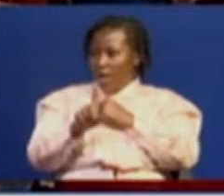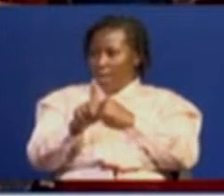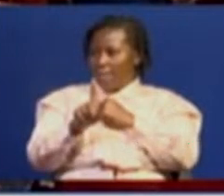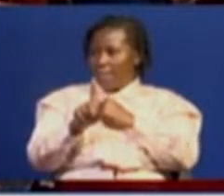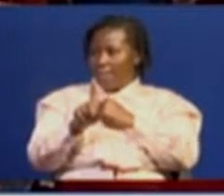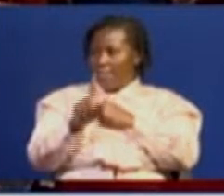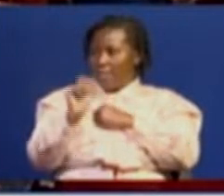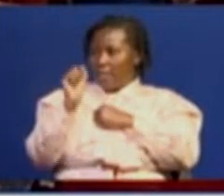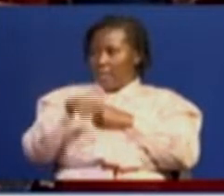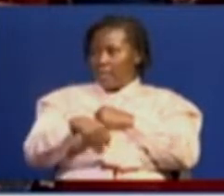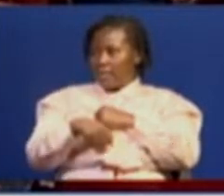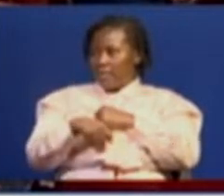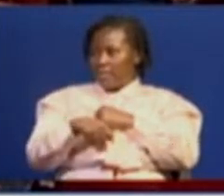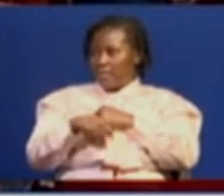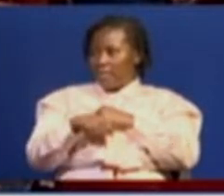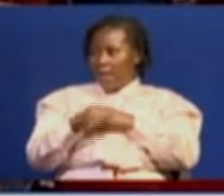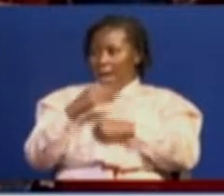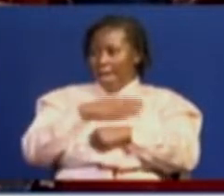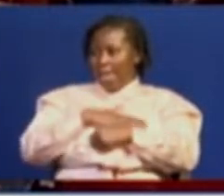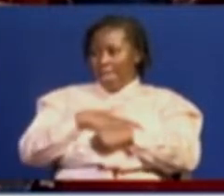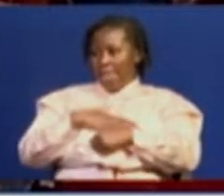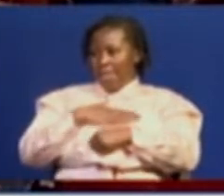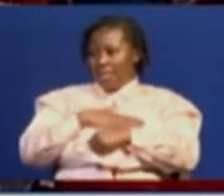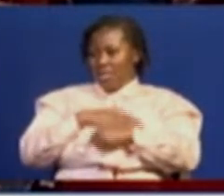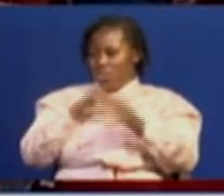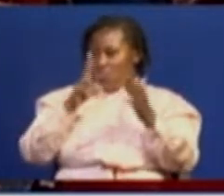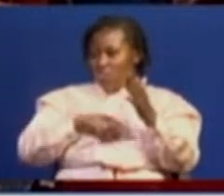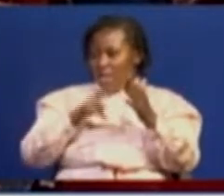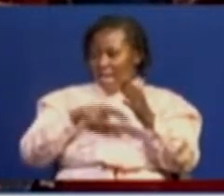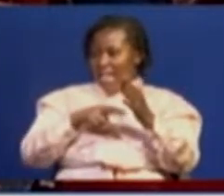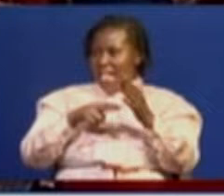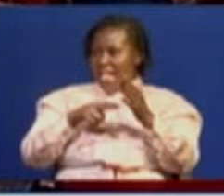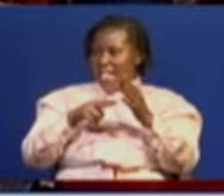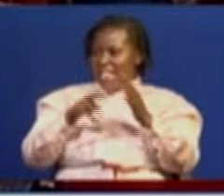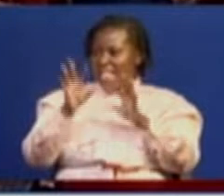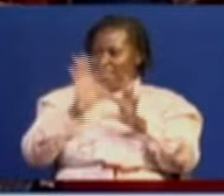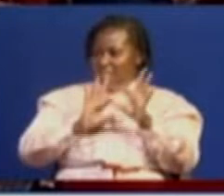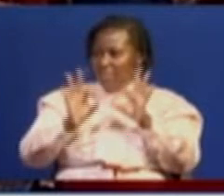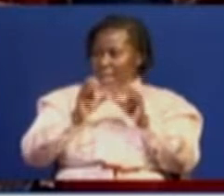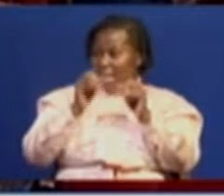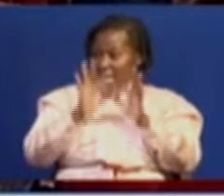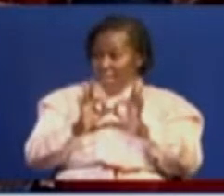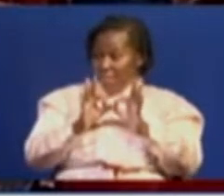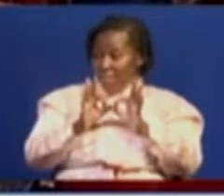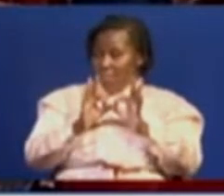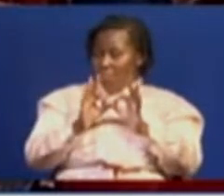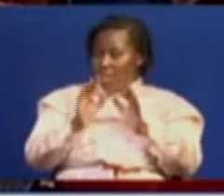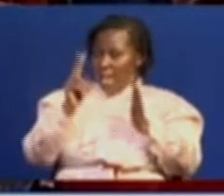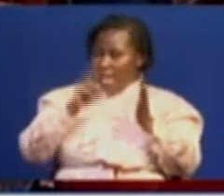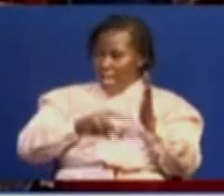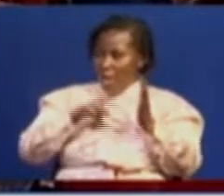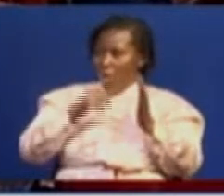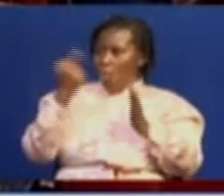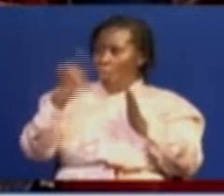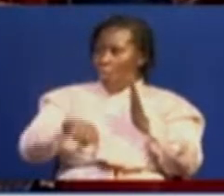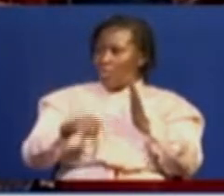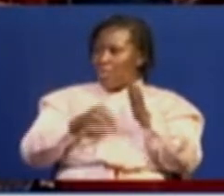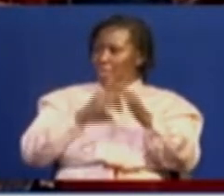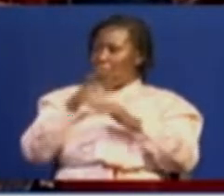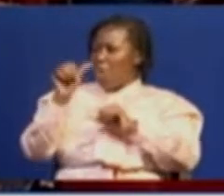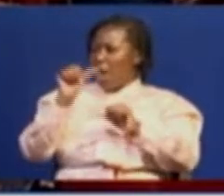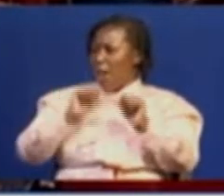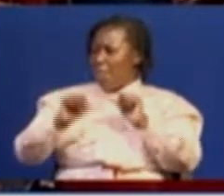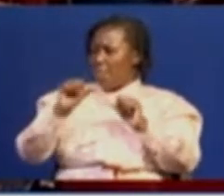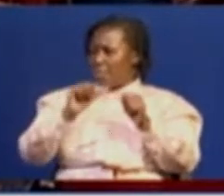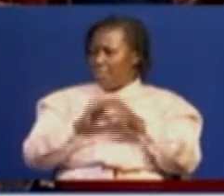571. Page 571. Yes. Briefly, would you read out the particulars? And if, as you do so, what is